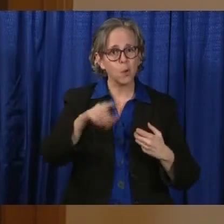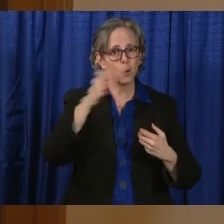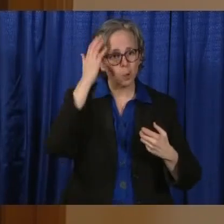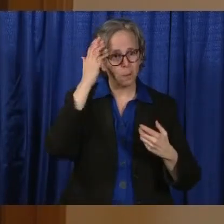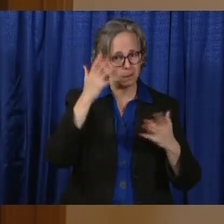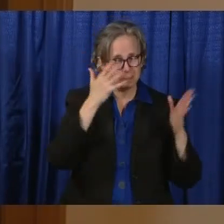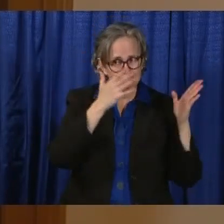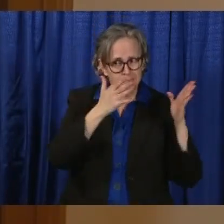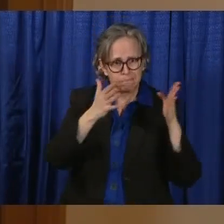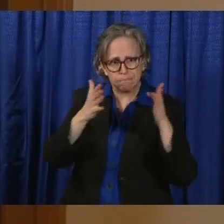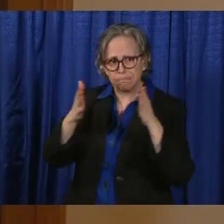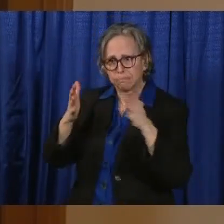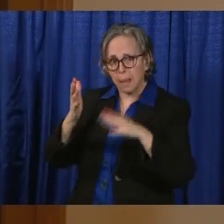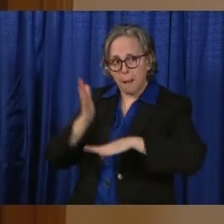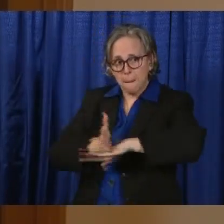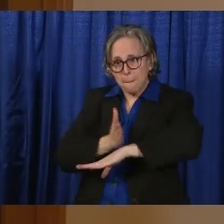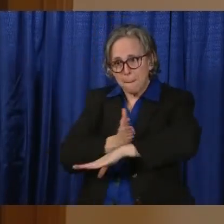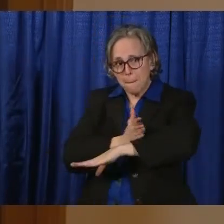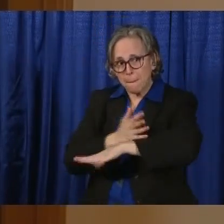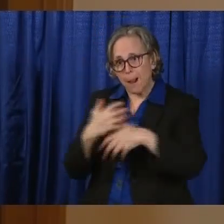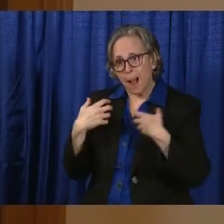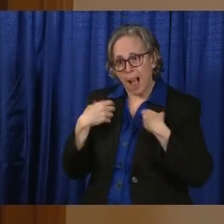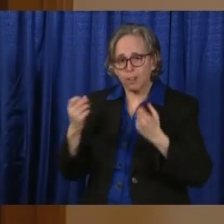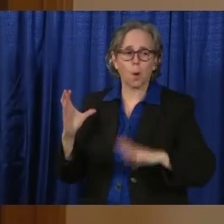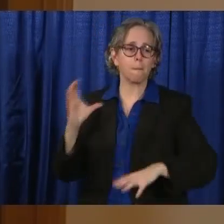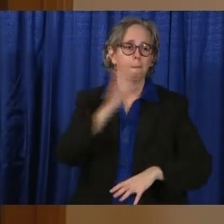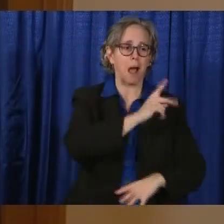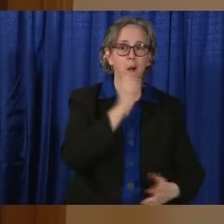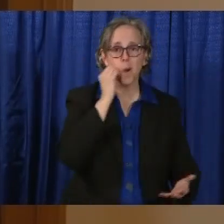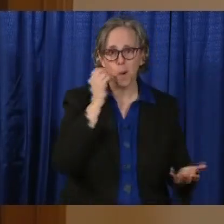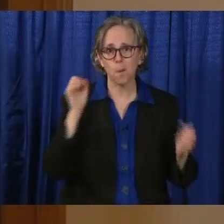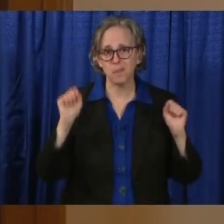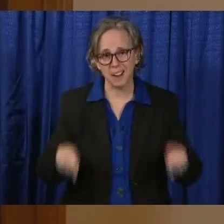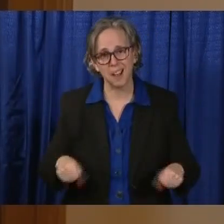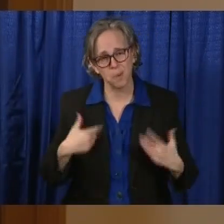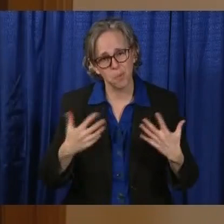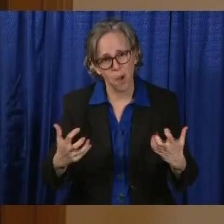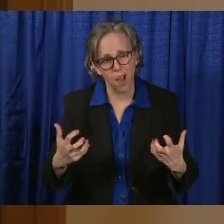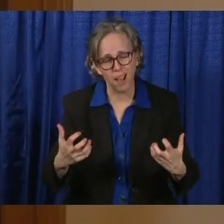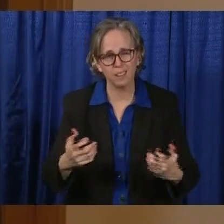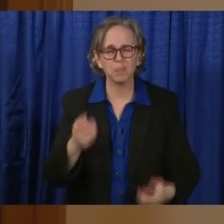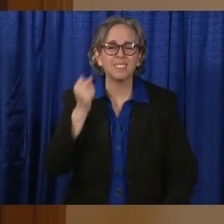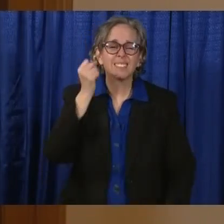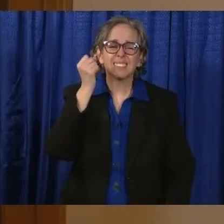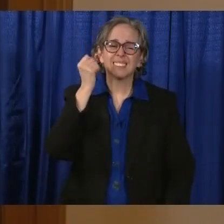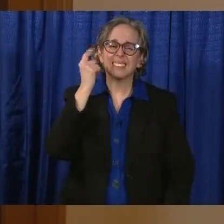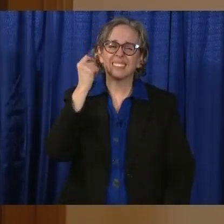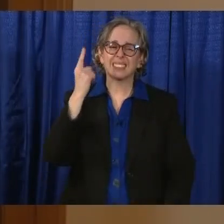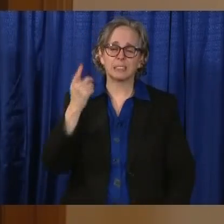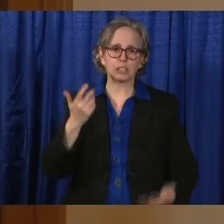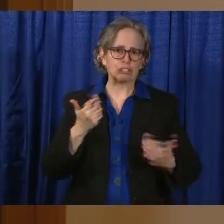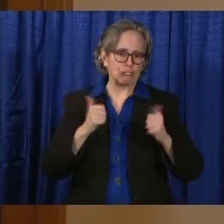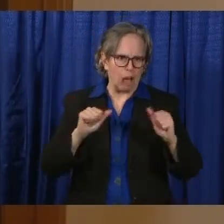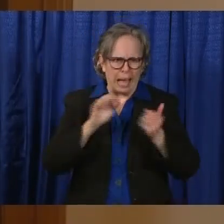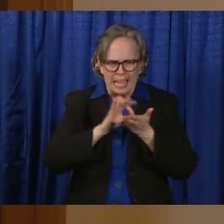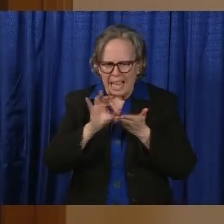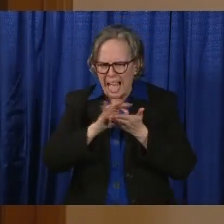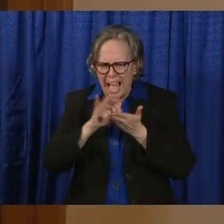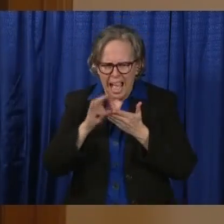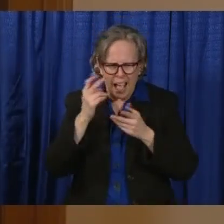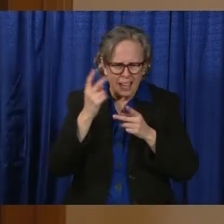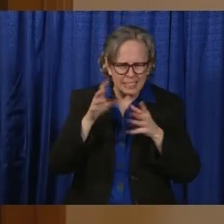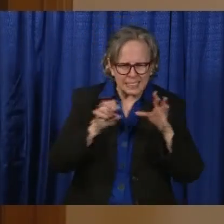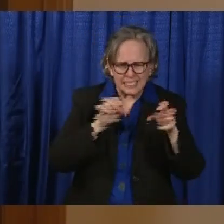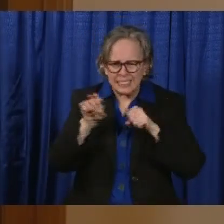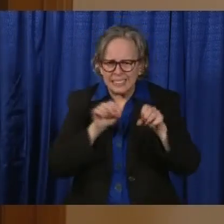to life as we want to return. But know that we are working on that. Once we have